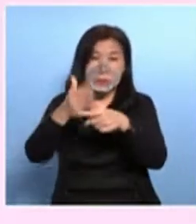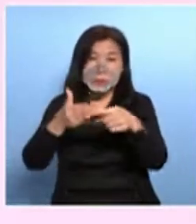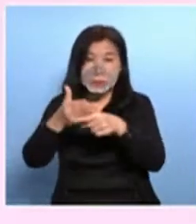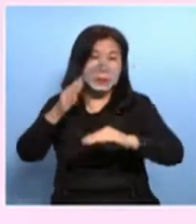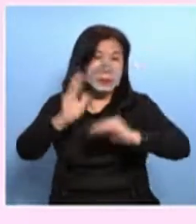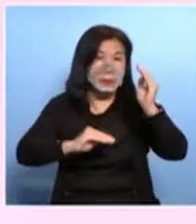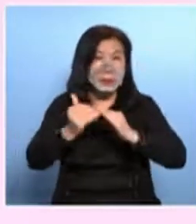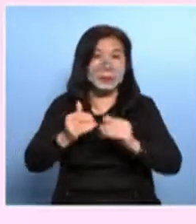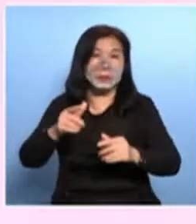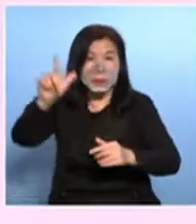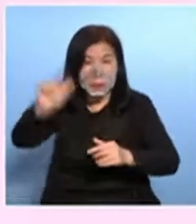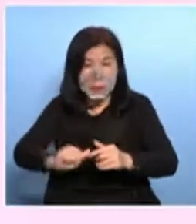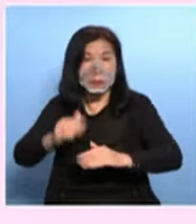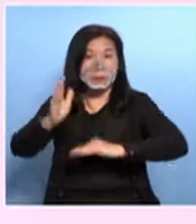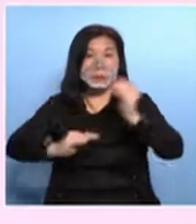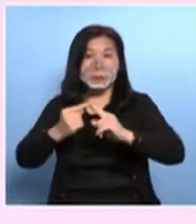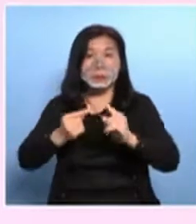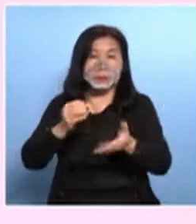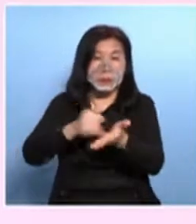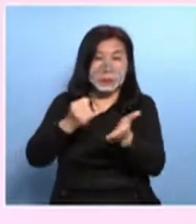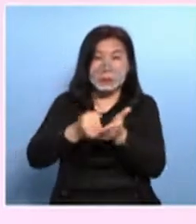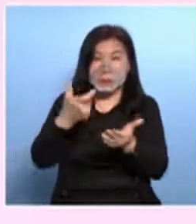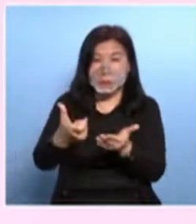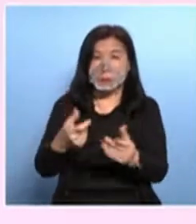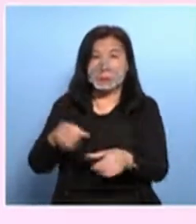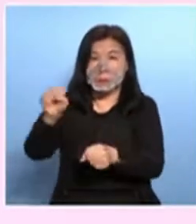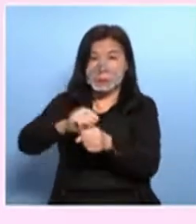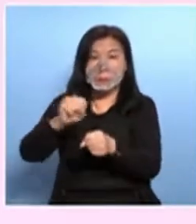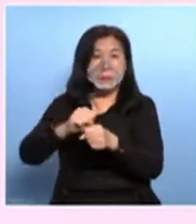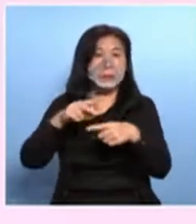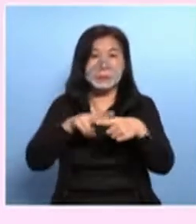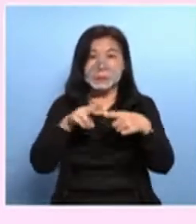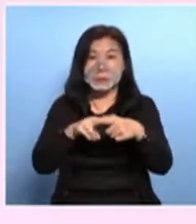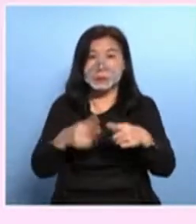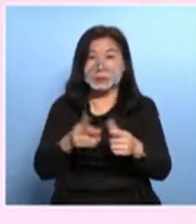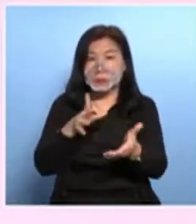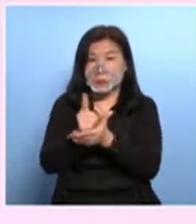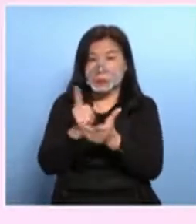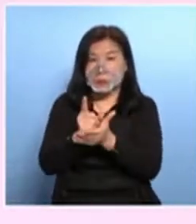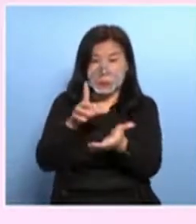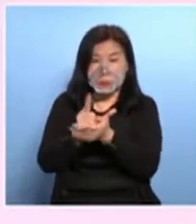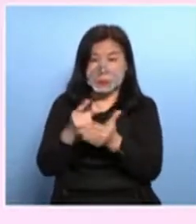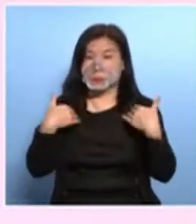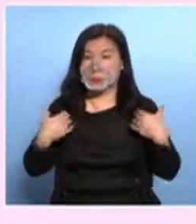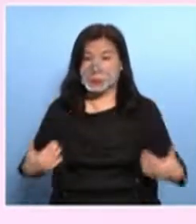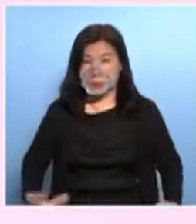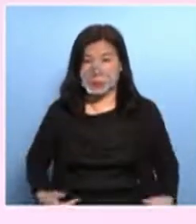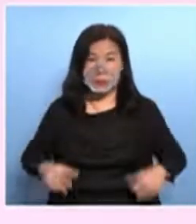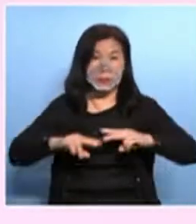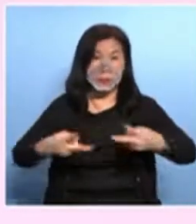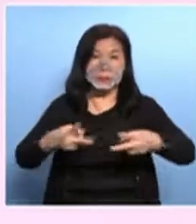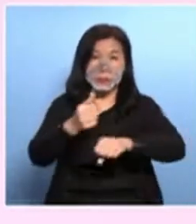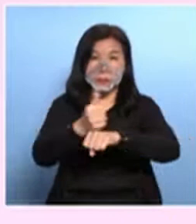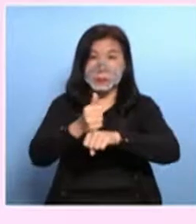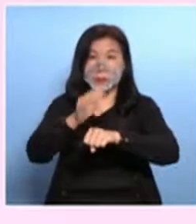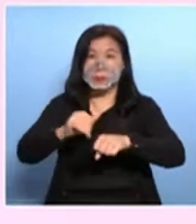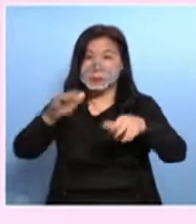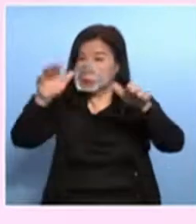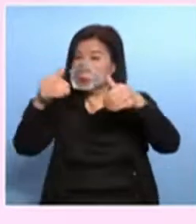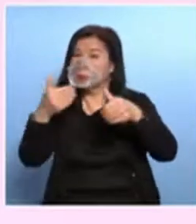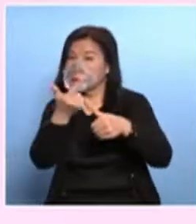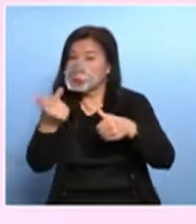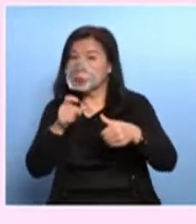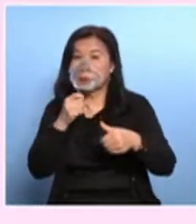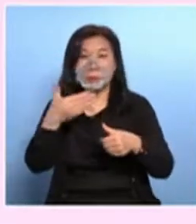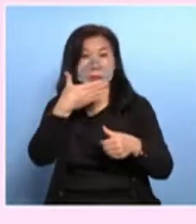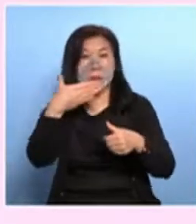to attract new entrants and job changers to the industry, and increasing the training places for upgrading semi-skilled construction